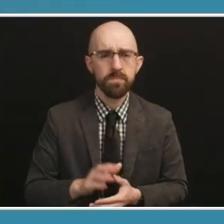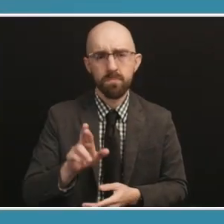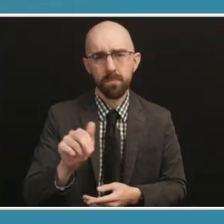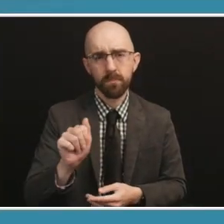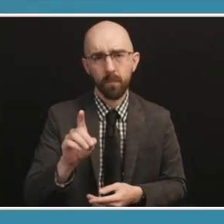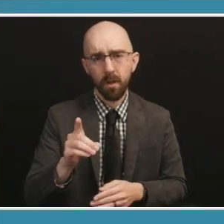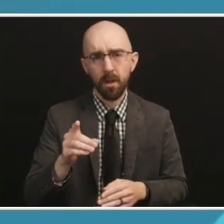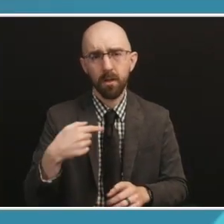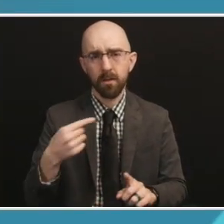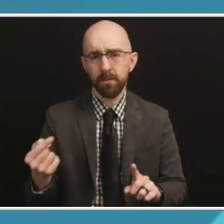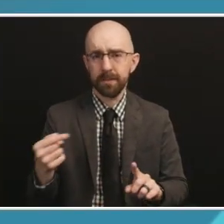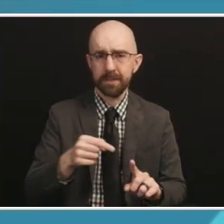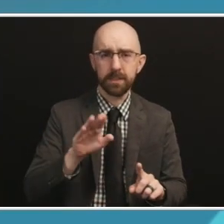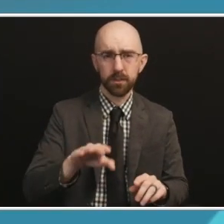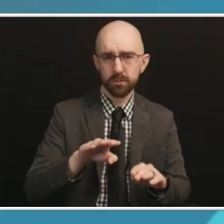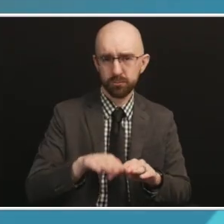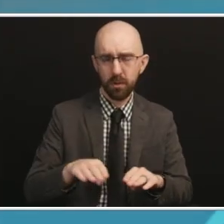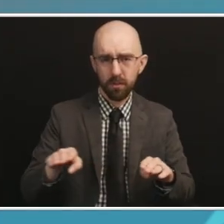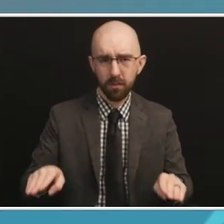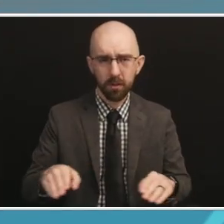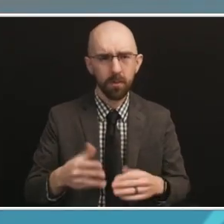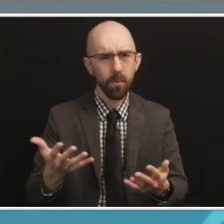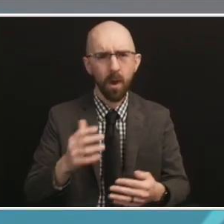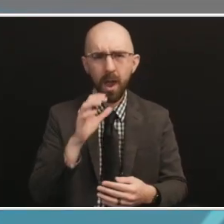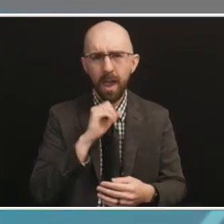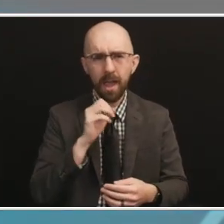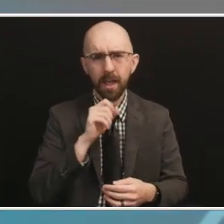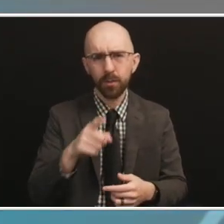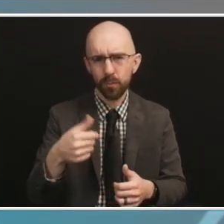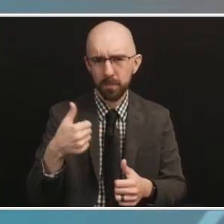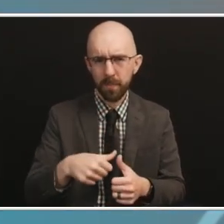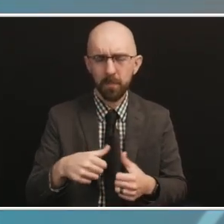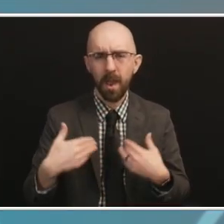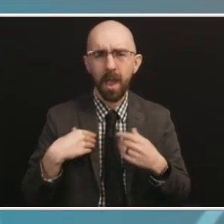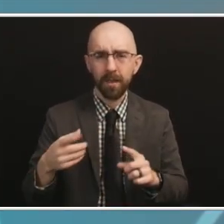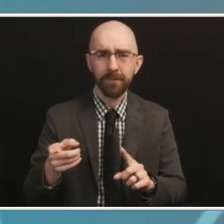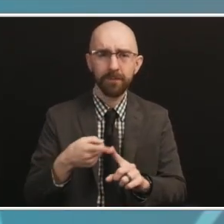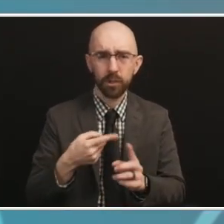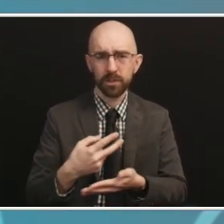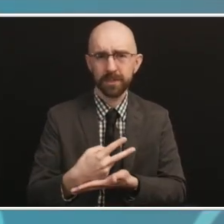to your childhood, at what age do you remember having your first seizure?